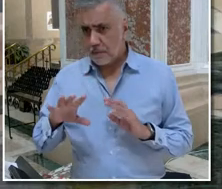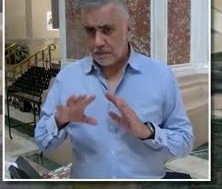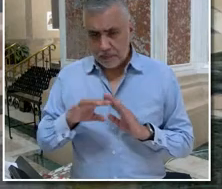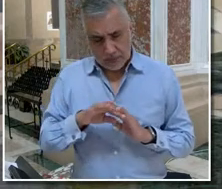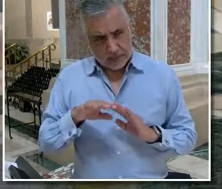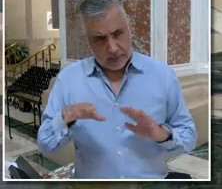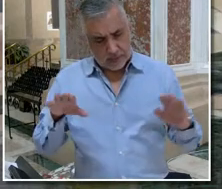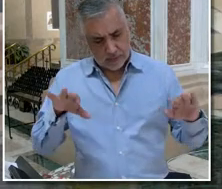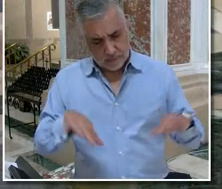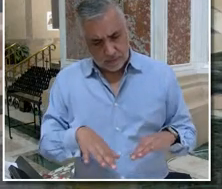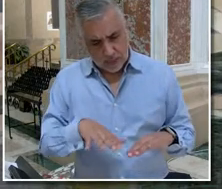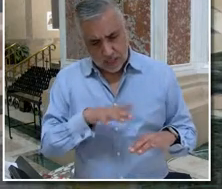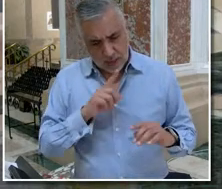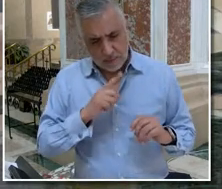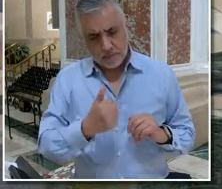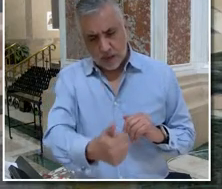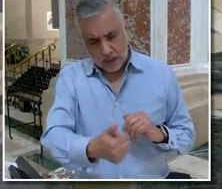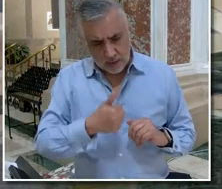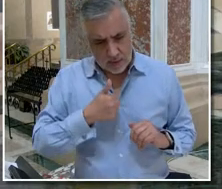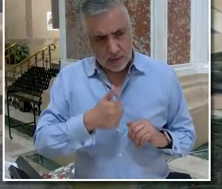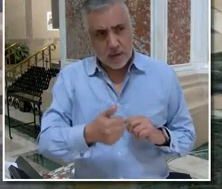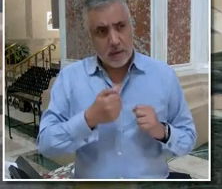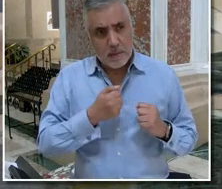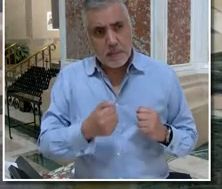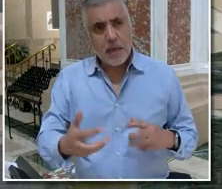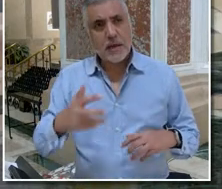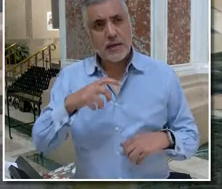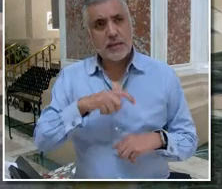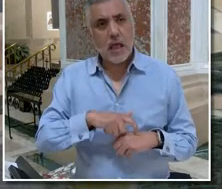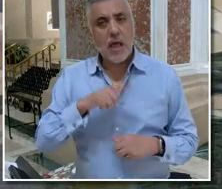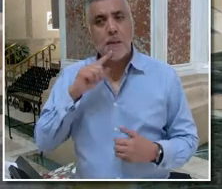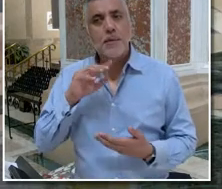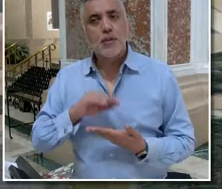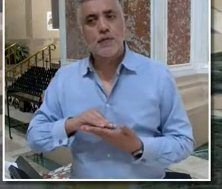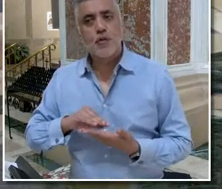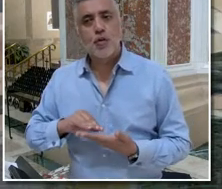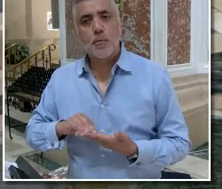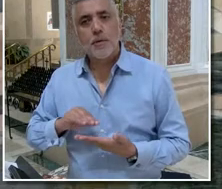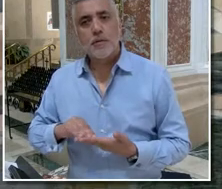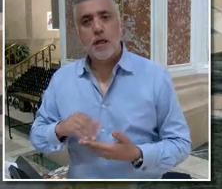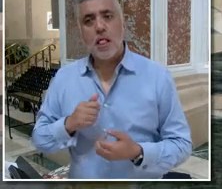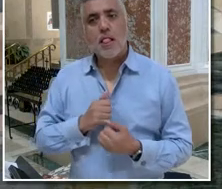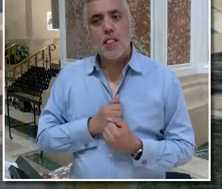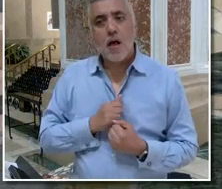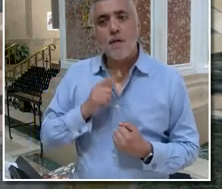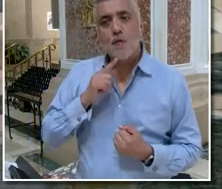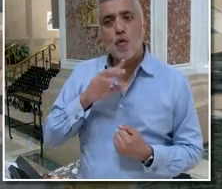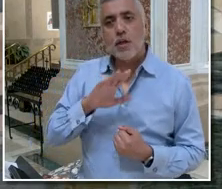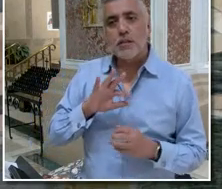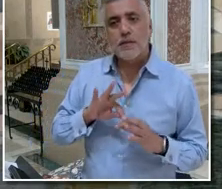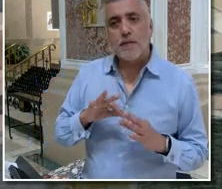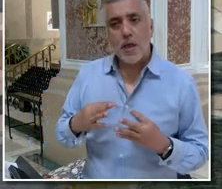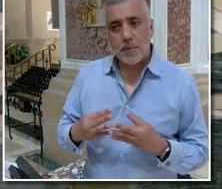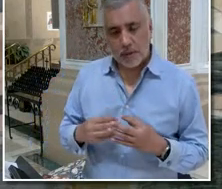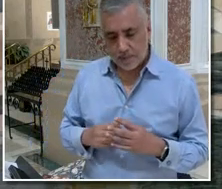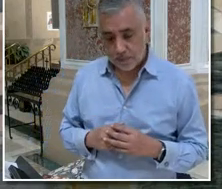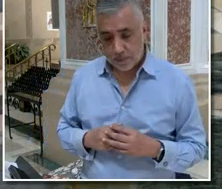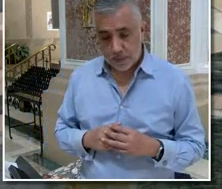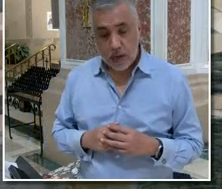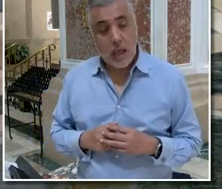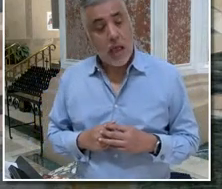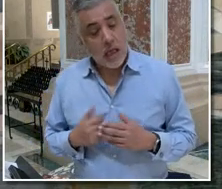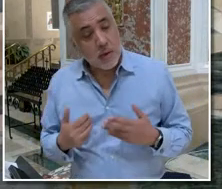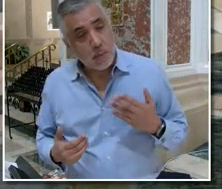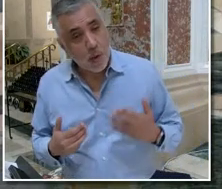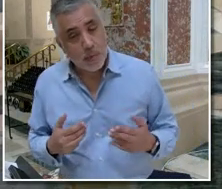valley many times, because of his documented love for this family. And he